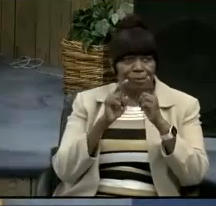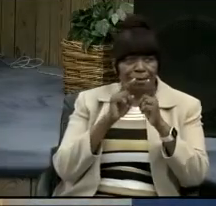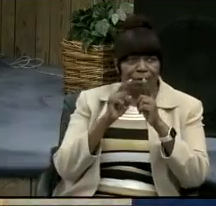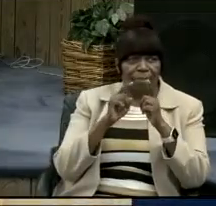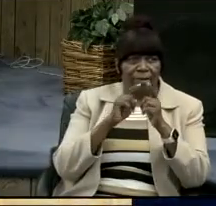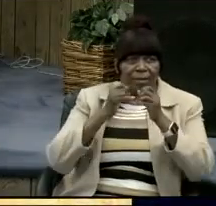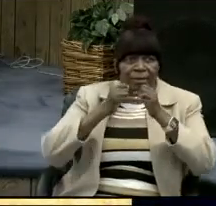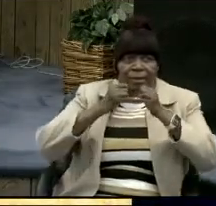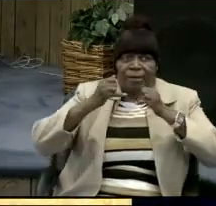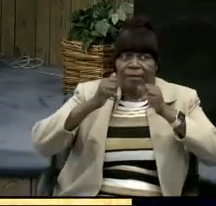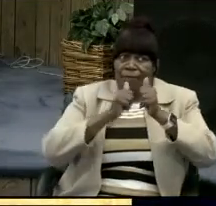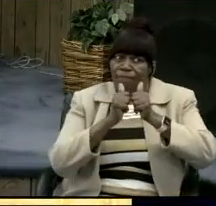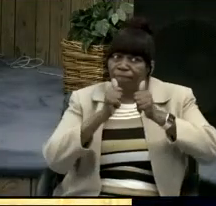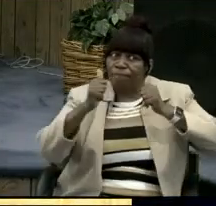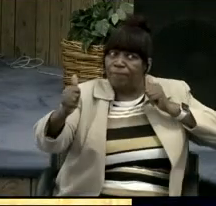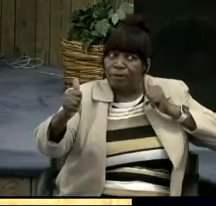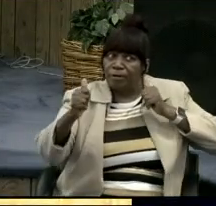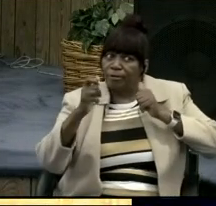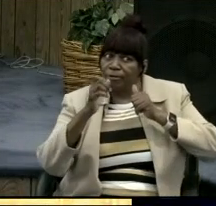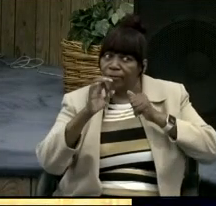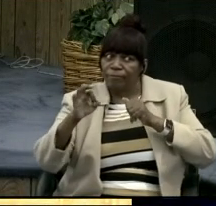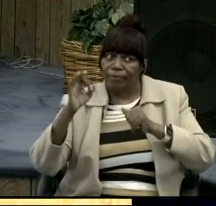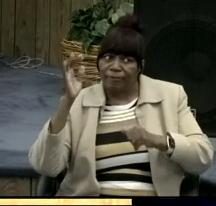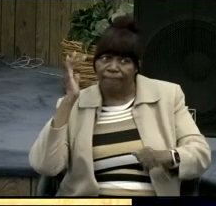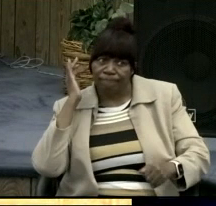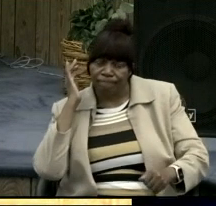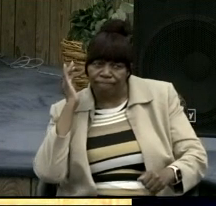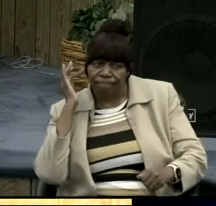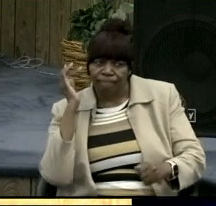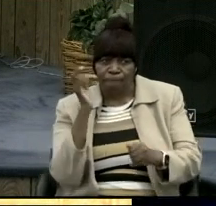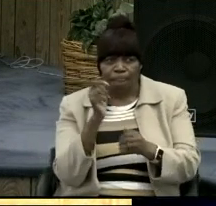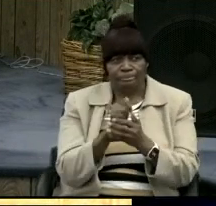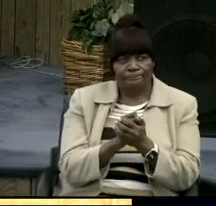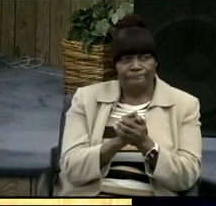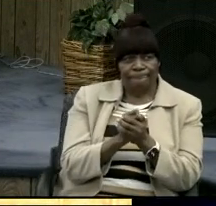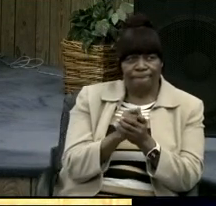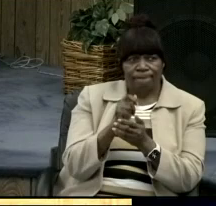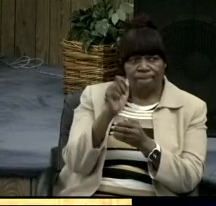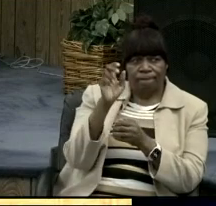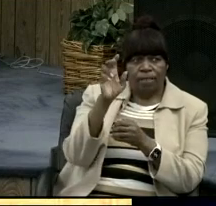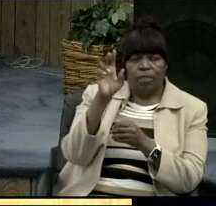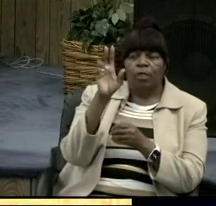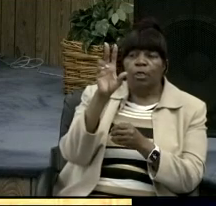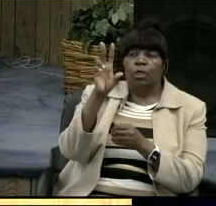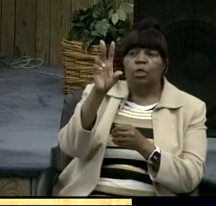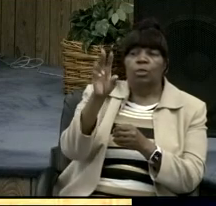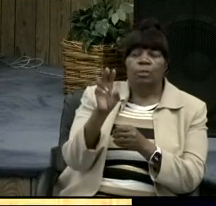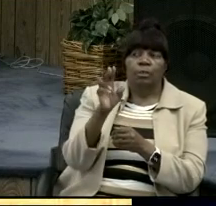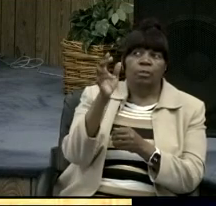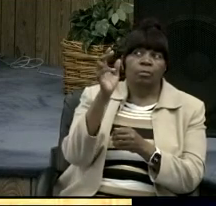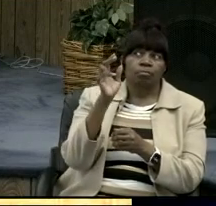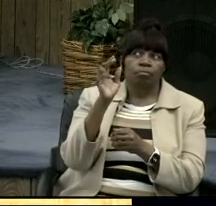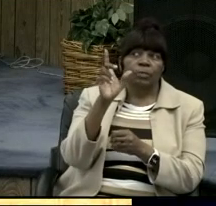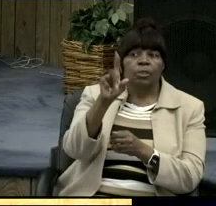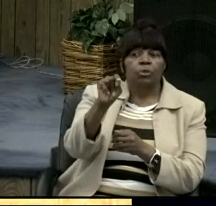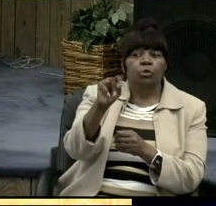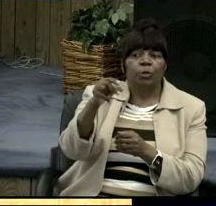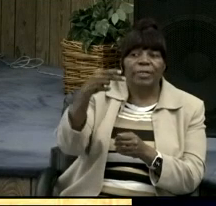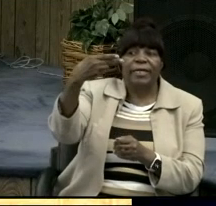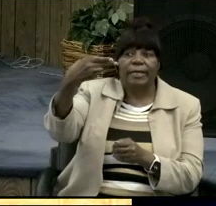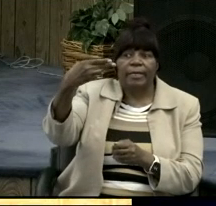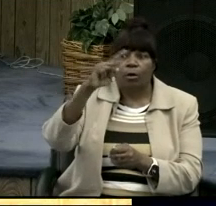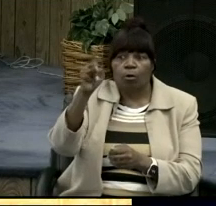our range of hearing. Humans can hear sound frequencies in the range of 20 hertz to 20,000 hertz.